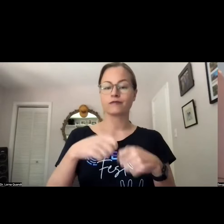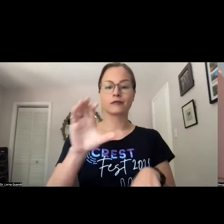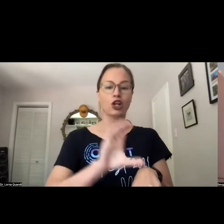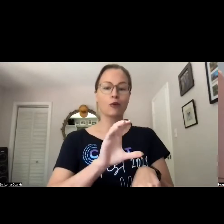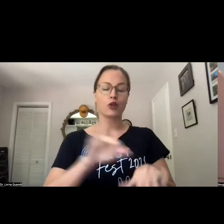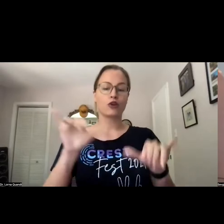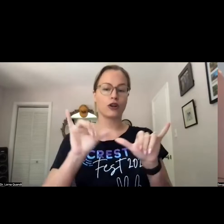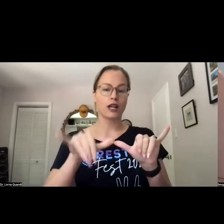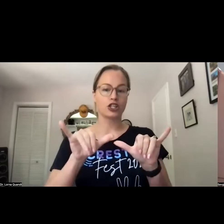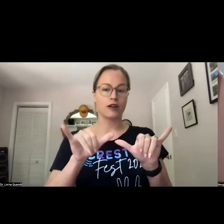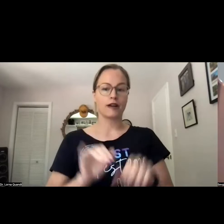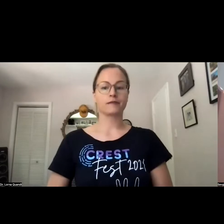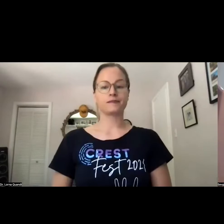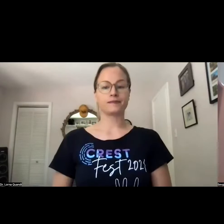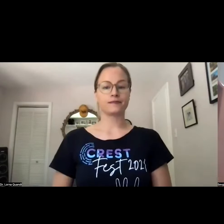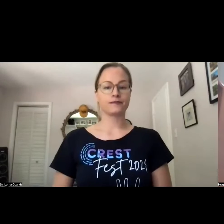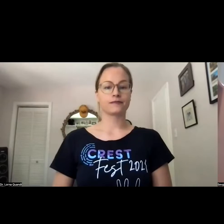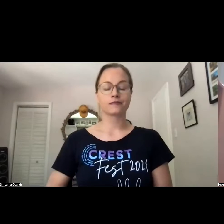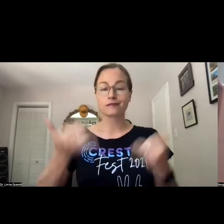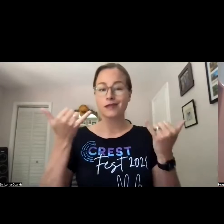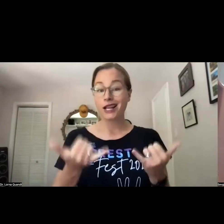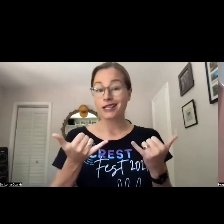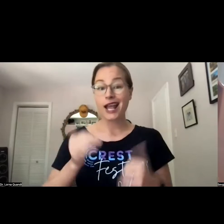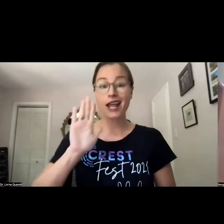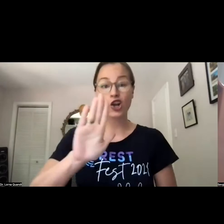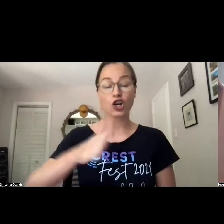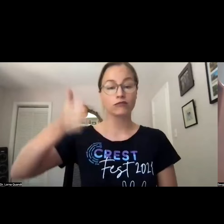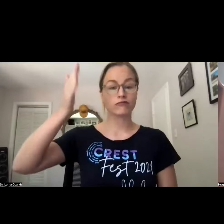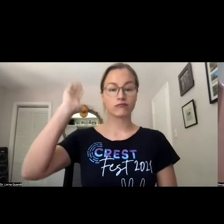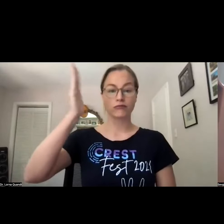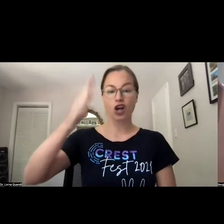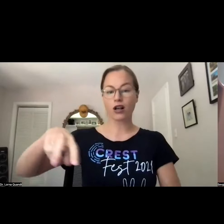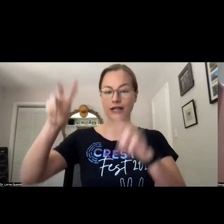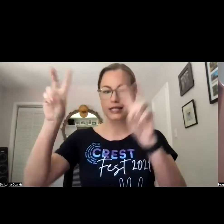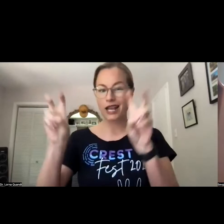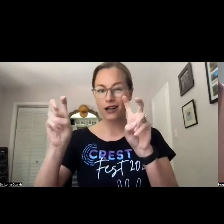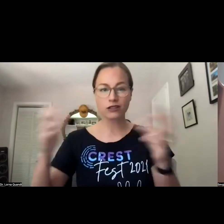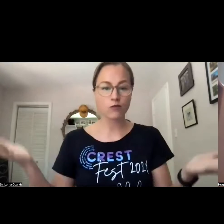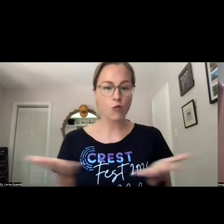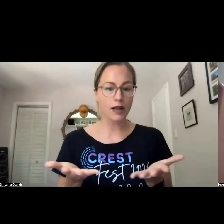Dr. Gurbuz works in the Department of Electrical and Computer Engineering.